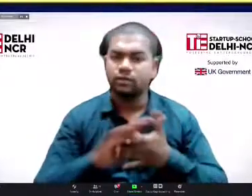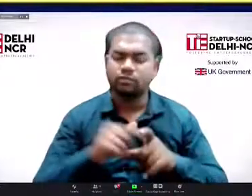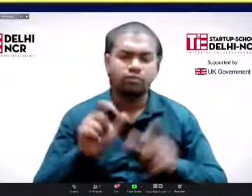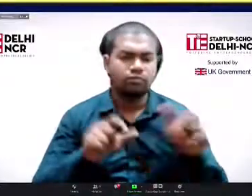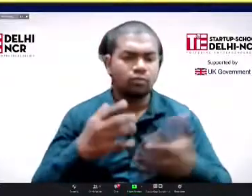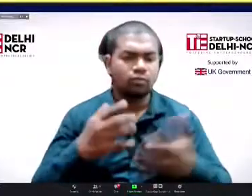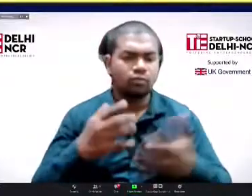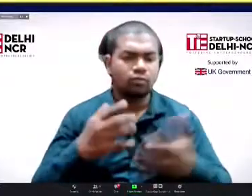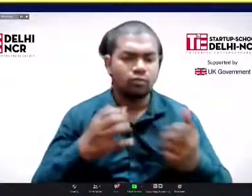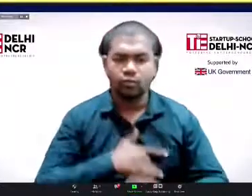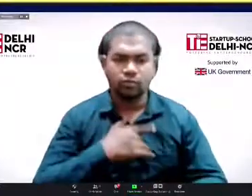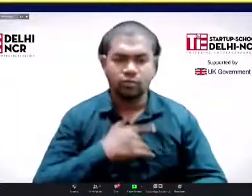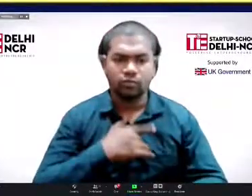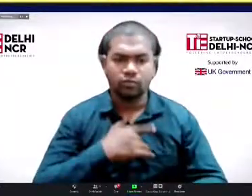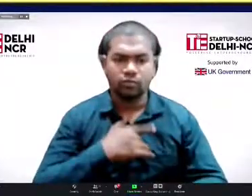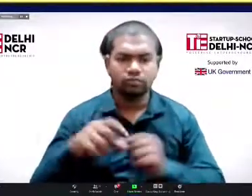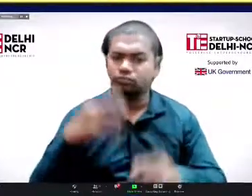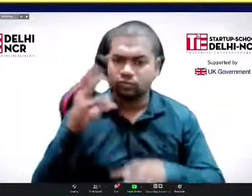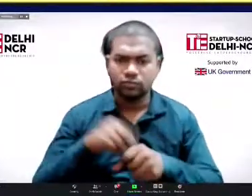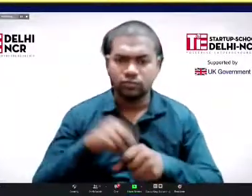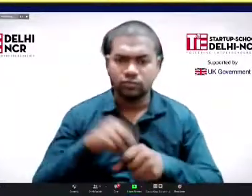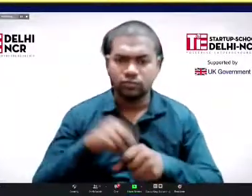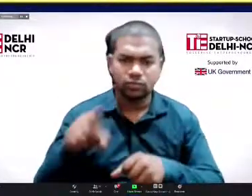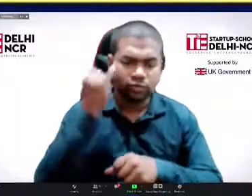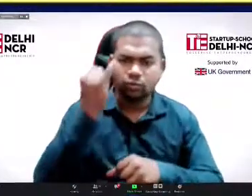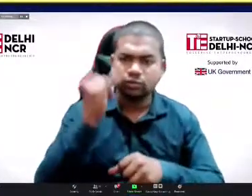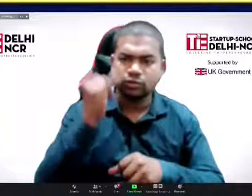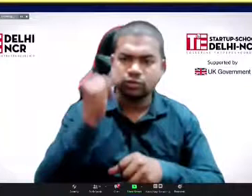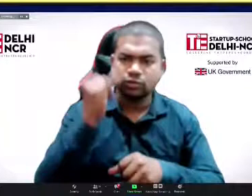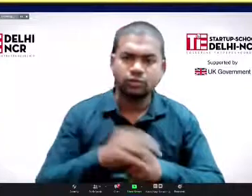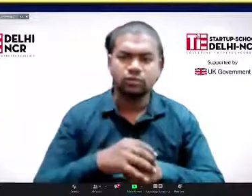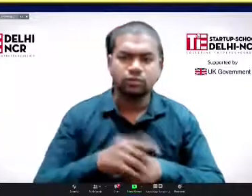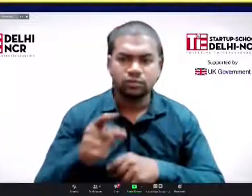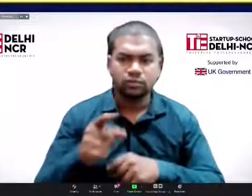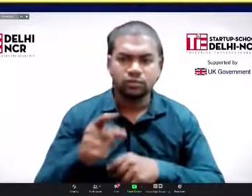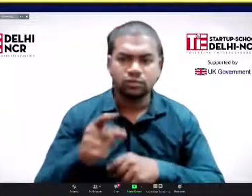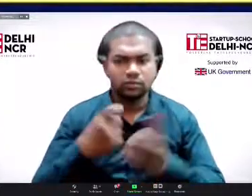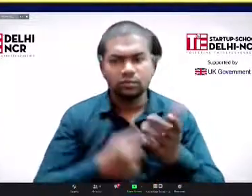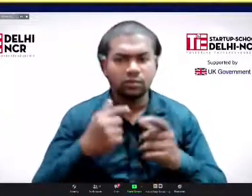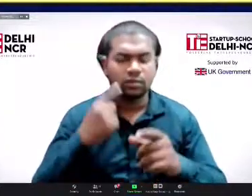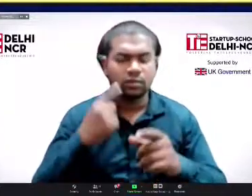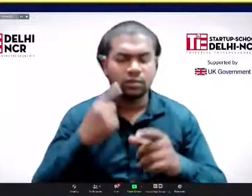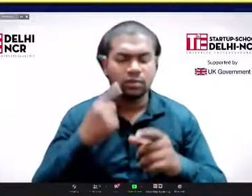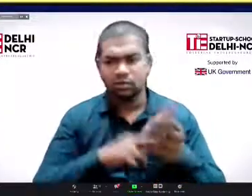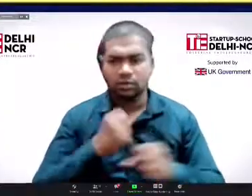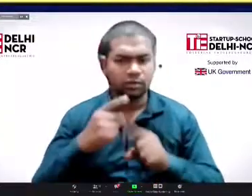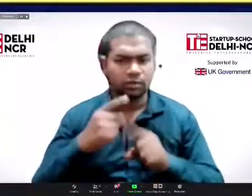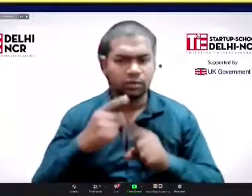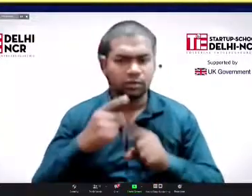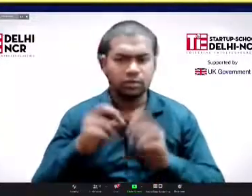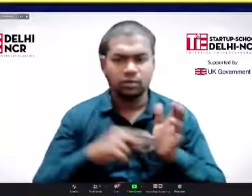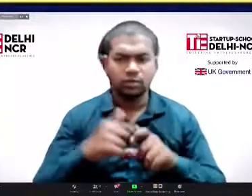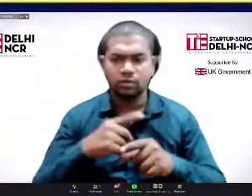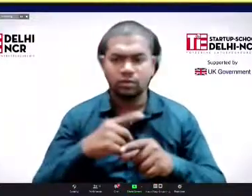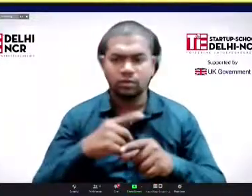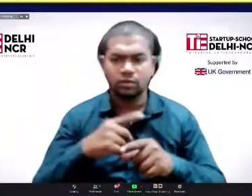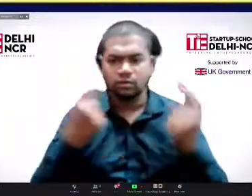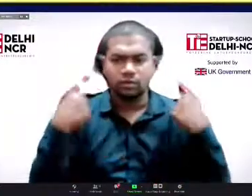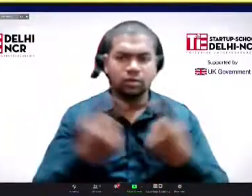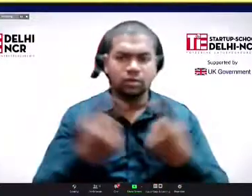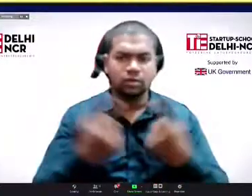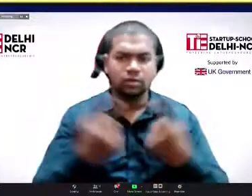everyone involved with this project, the ringtone is a reminder. It's a sweet, mellifluous sound that comes,